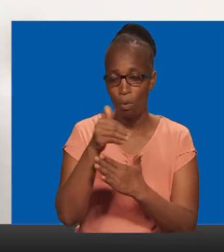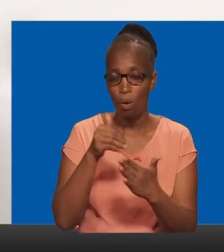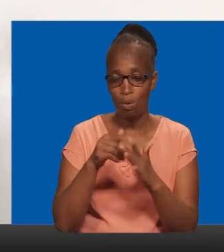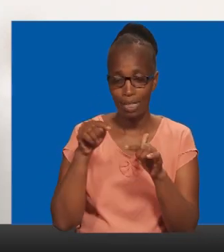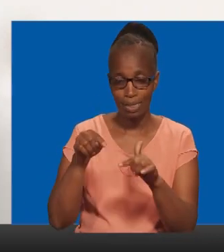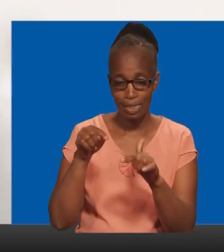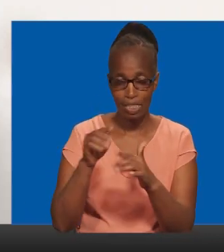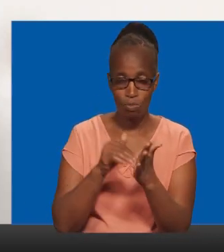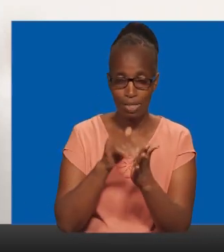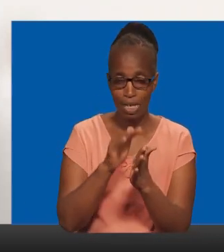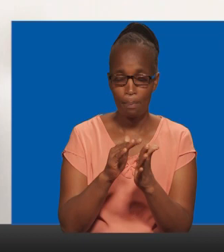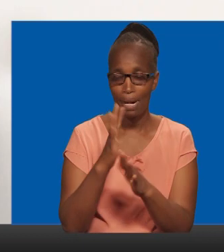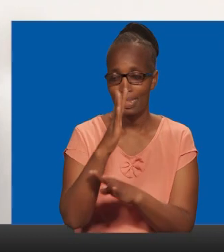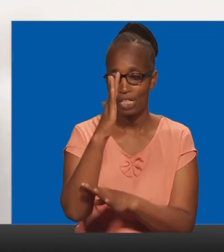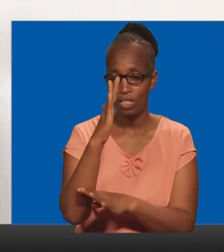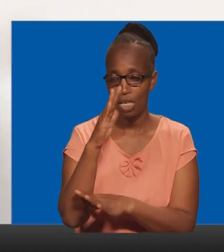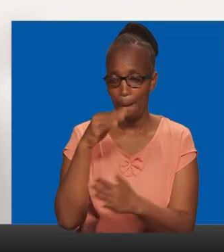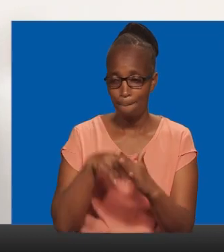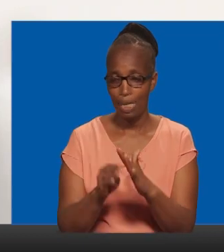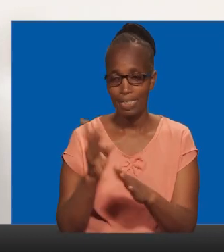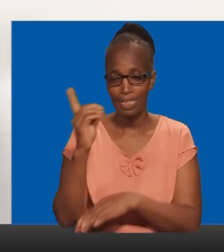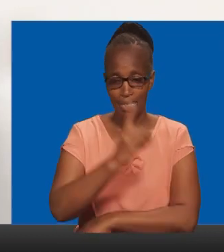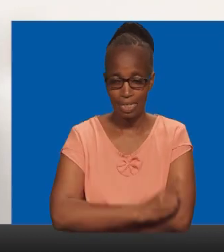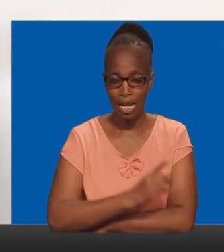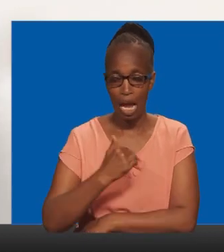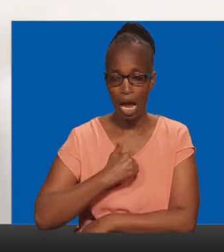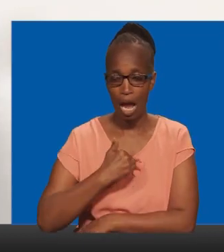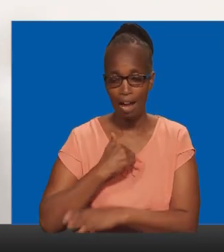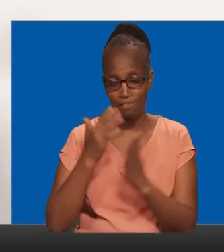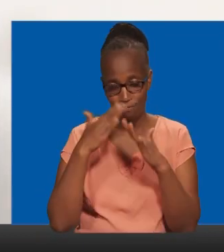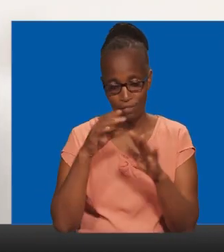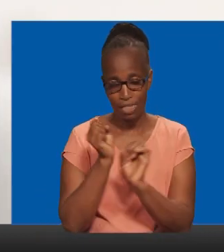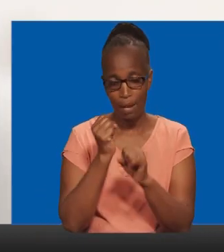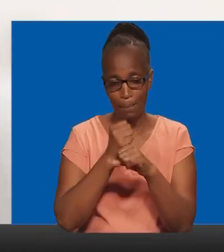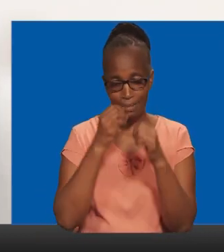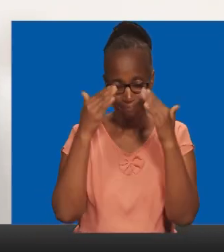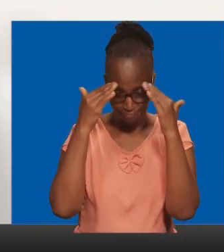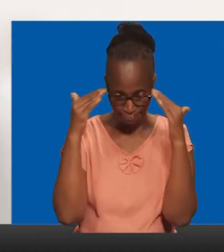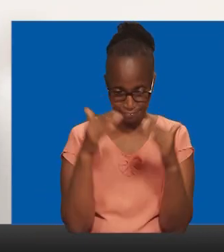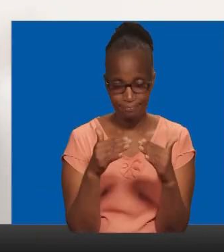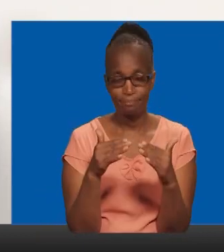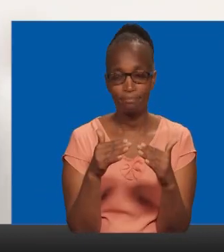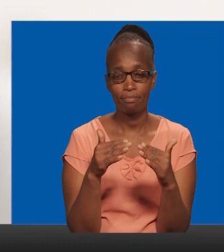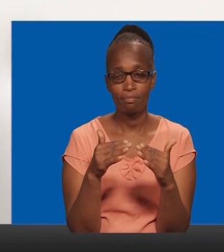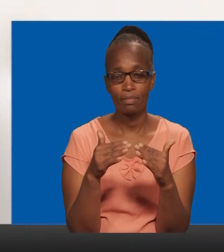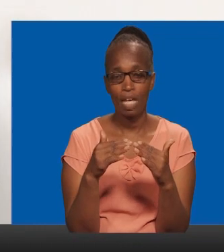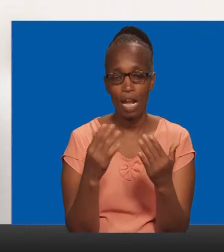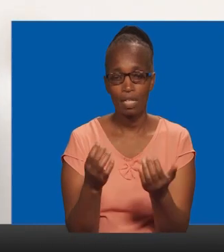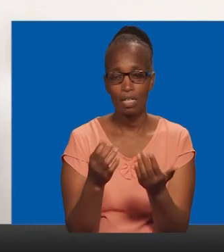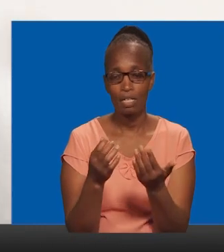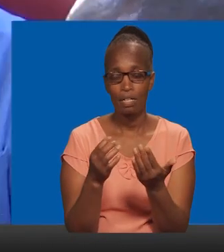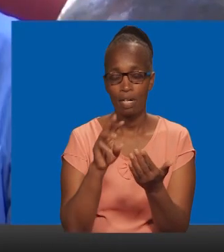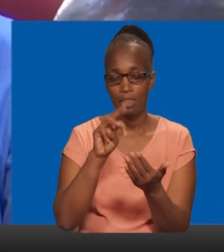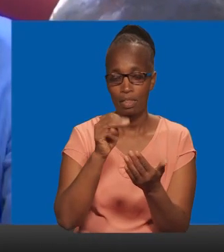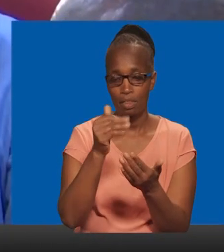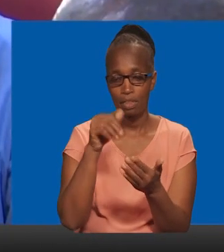I have made a commitment to fencing of the Enosupukia forest and the Mau forest so that we can plant the